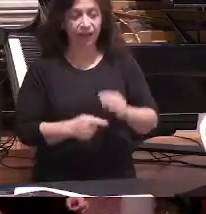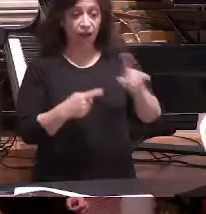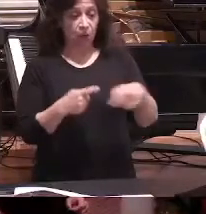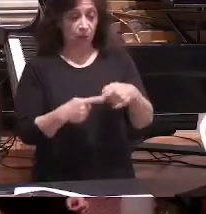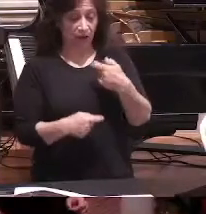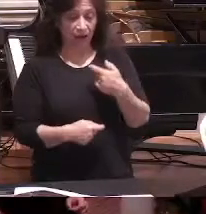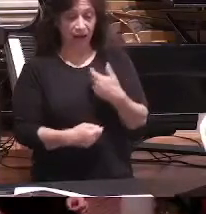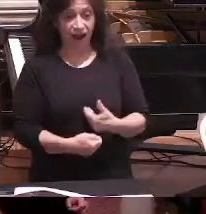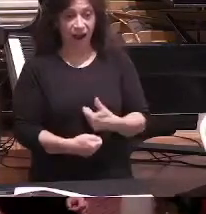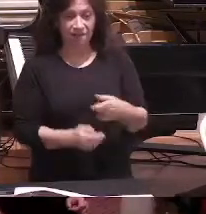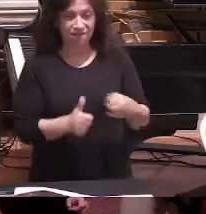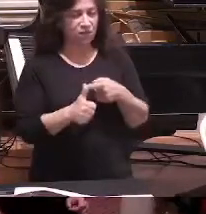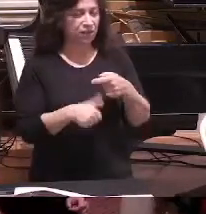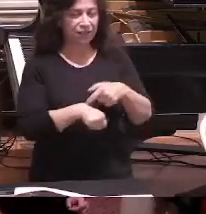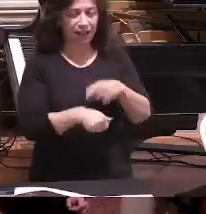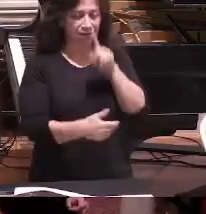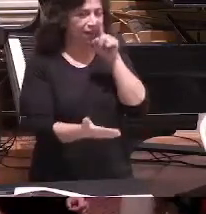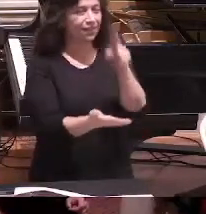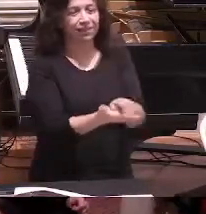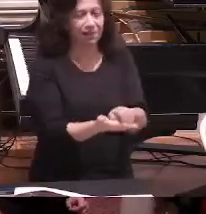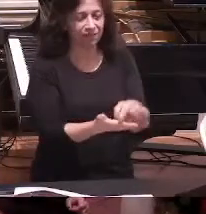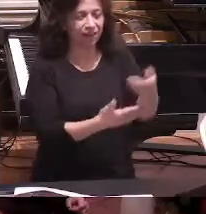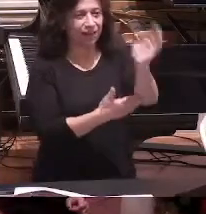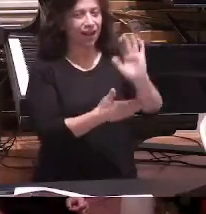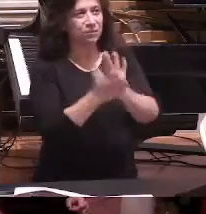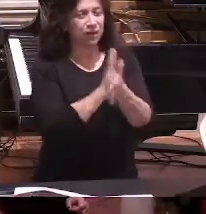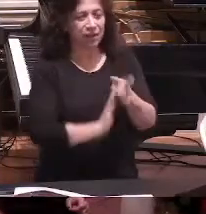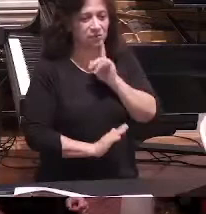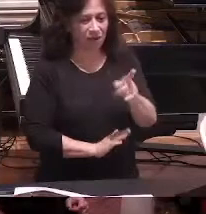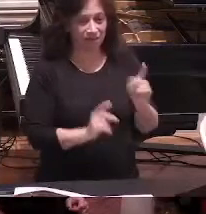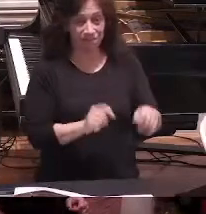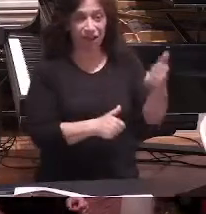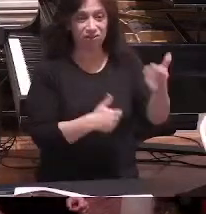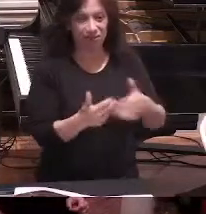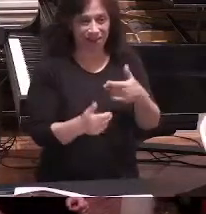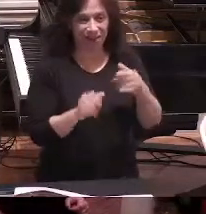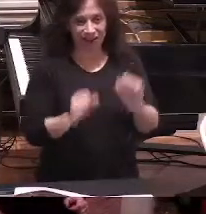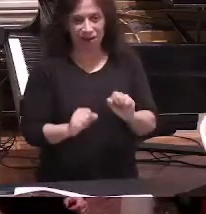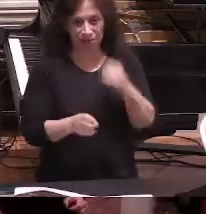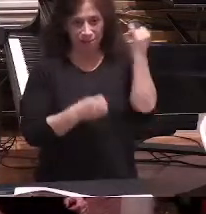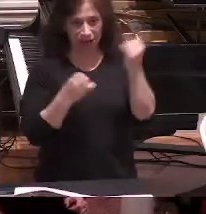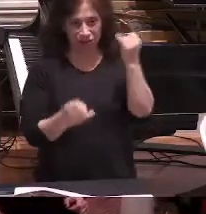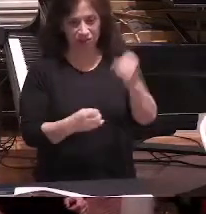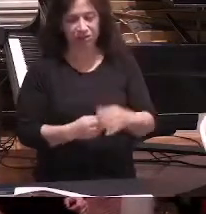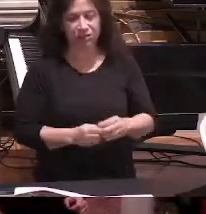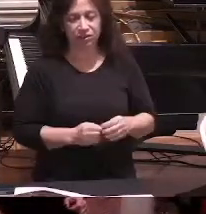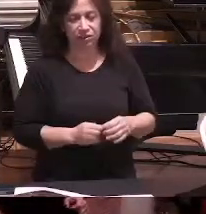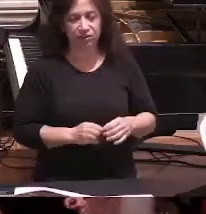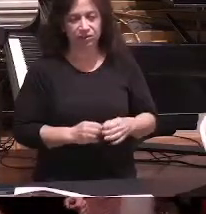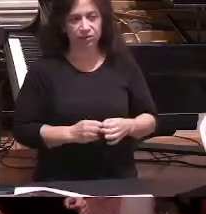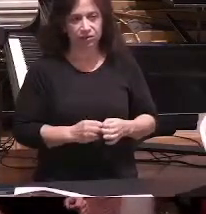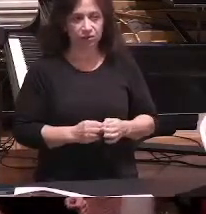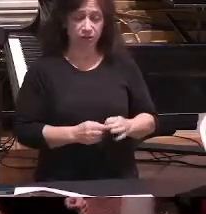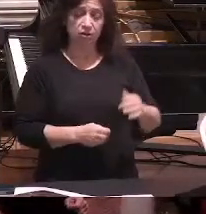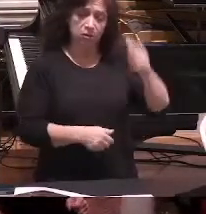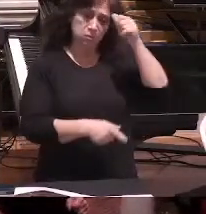I first fell in love, God became real faster than I could imagine. When my brother